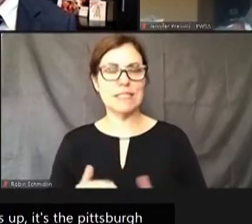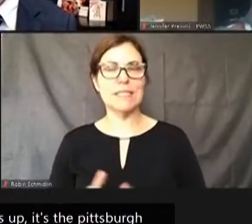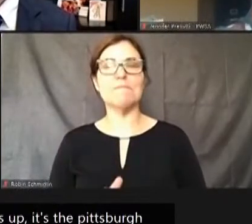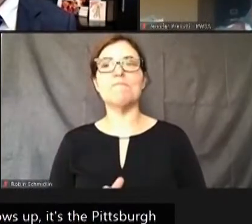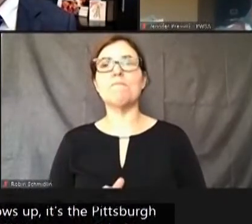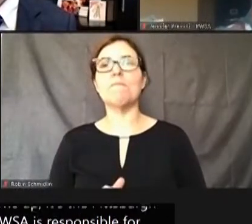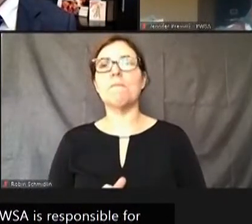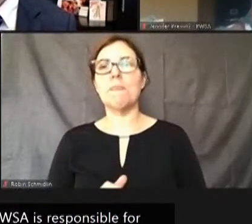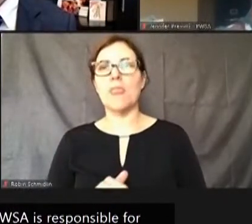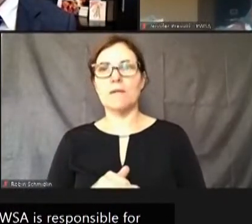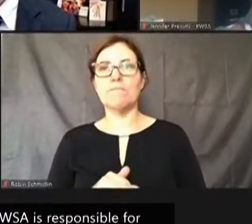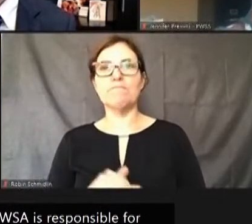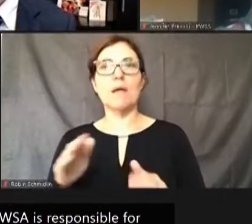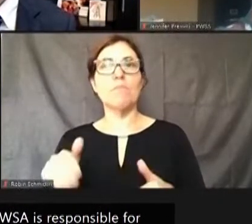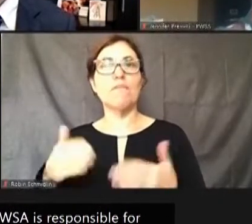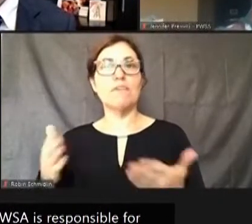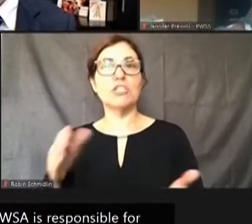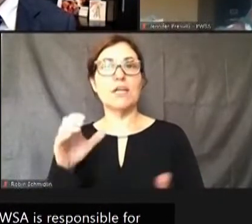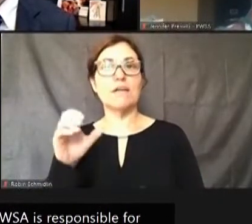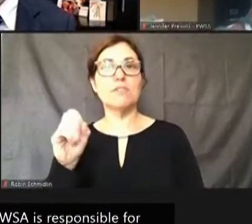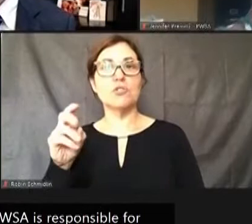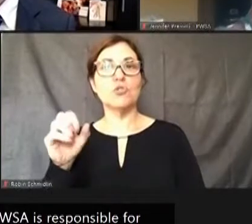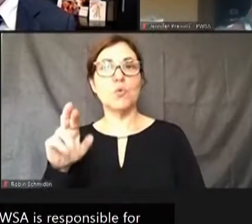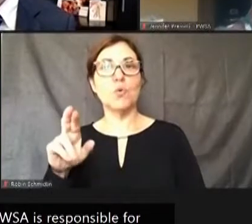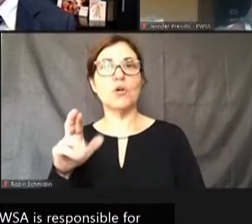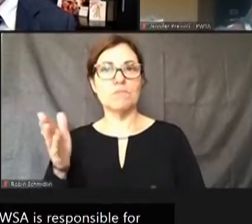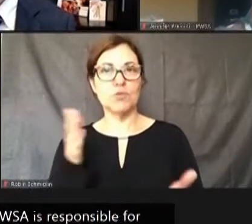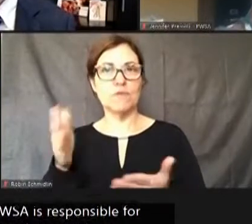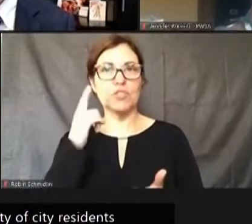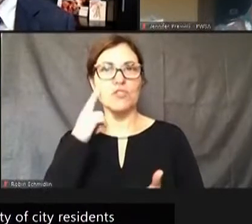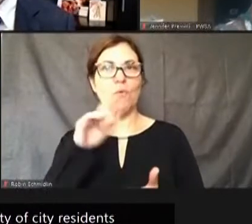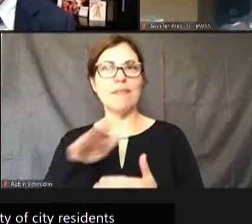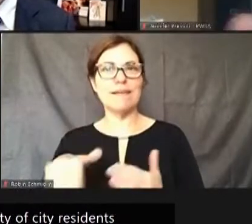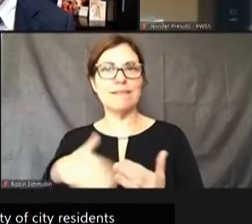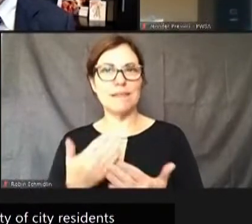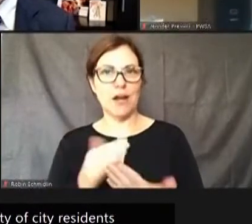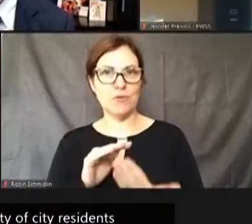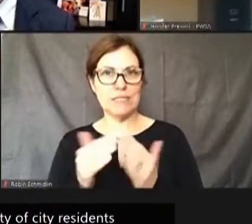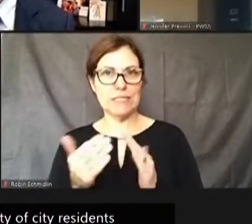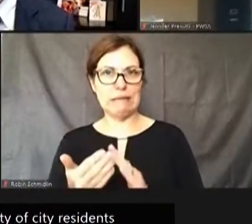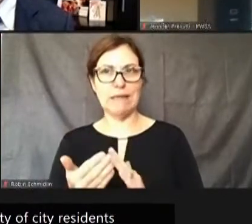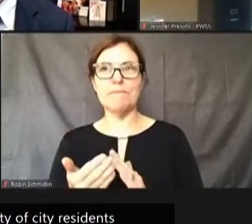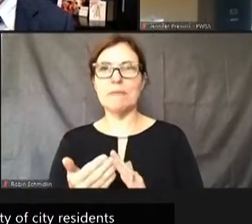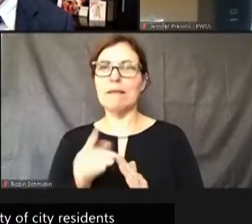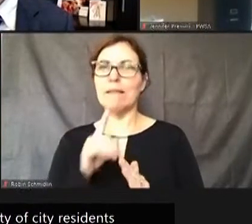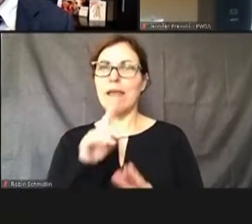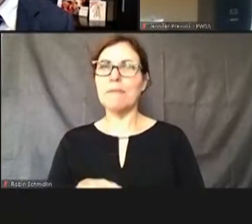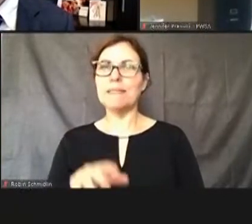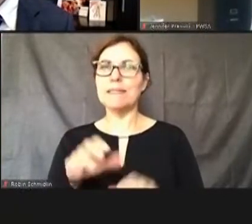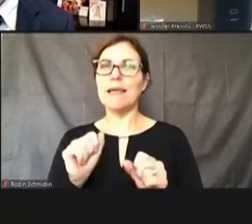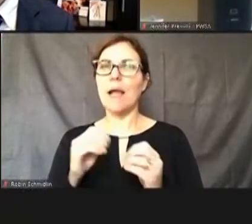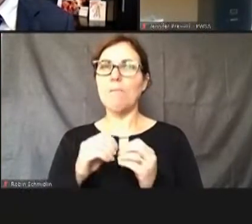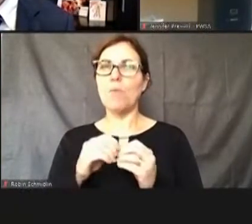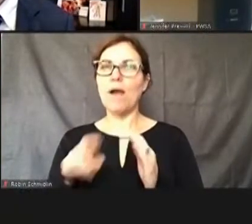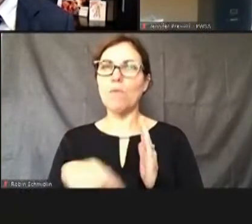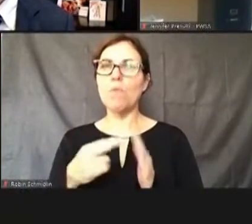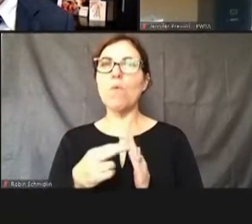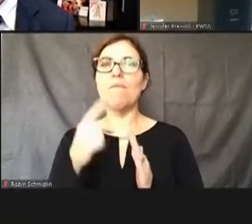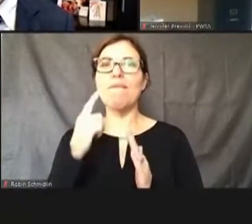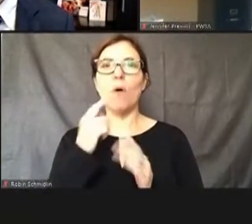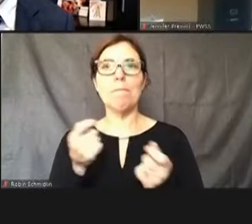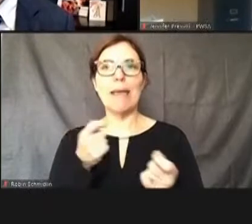provision of sewer services for the entire city, and has been taking on more of a role in managing storm water.